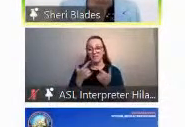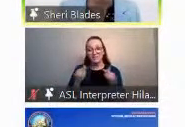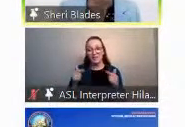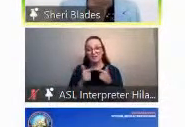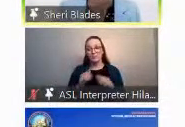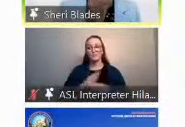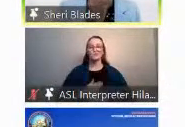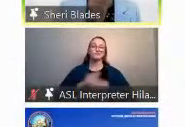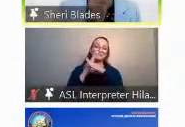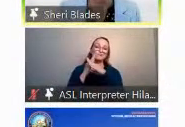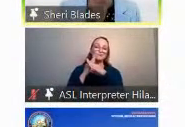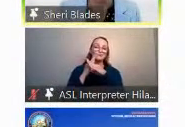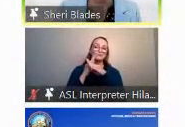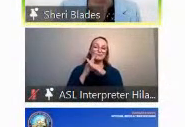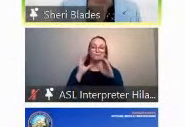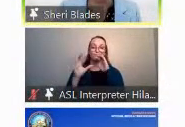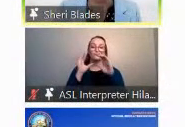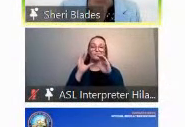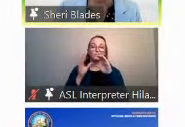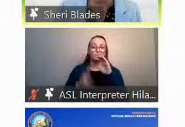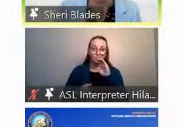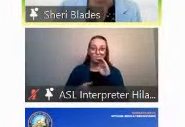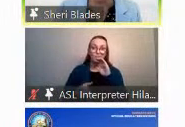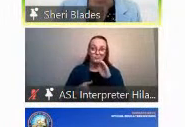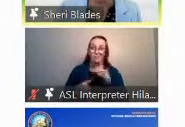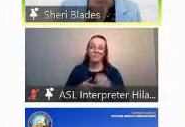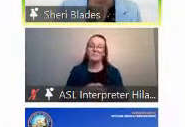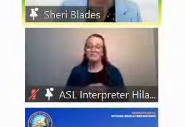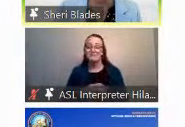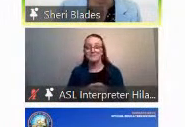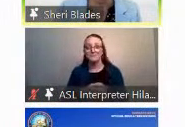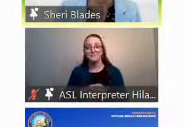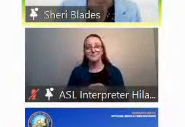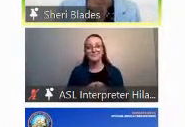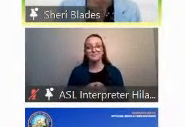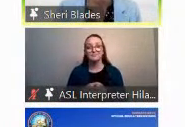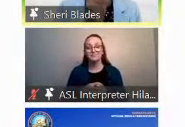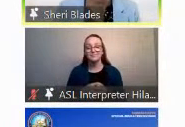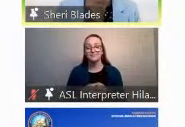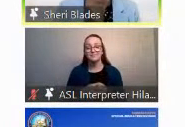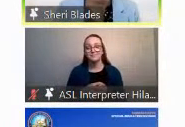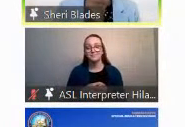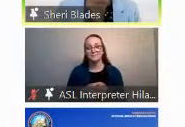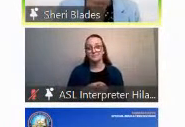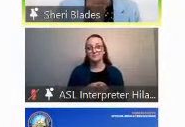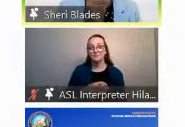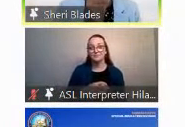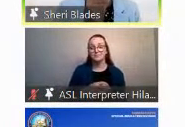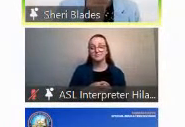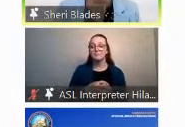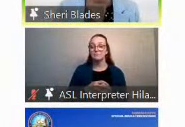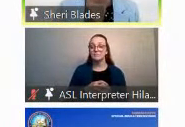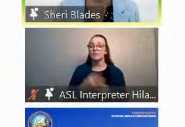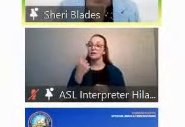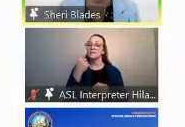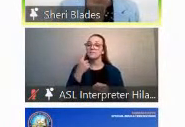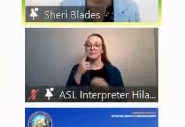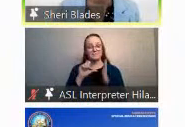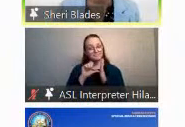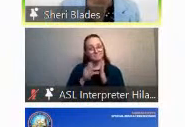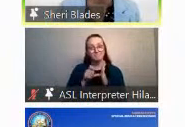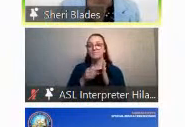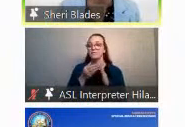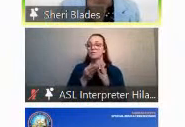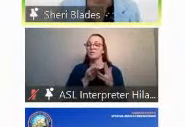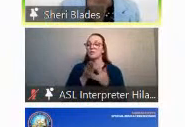barrier to communicating. Next slide, please. A component that was highlighted by the Latino